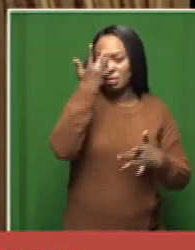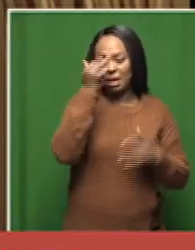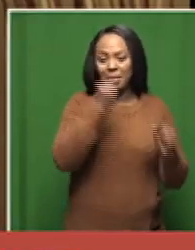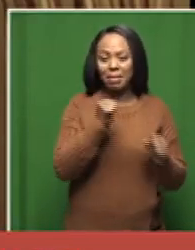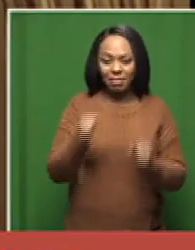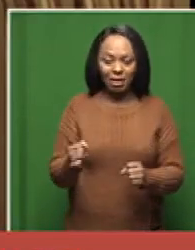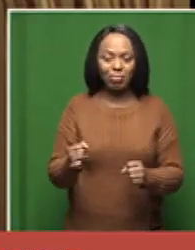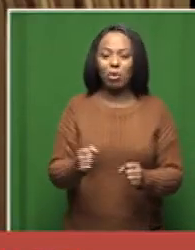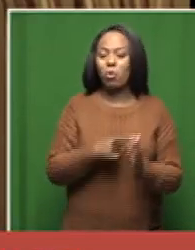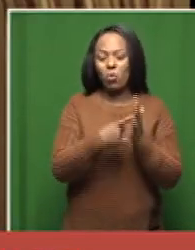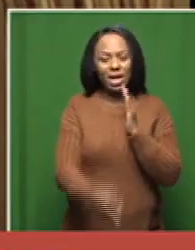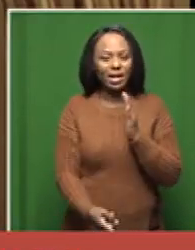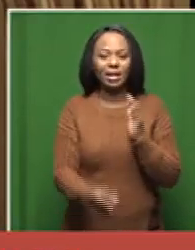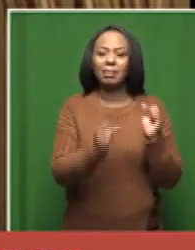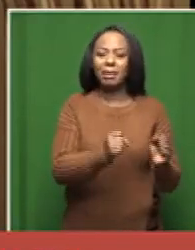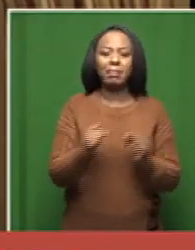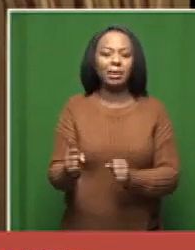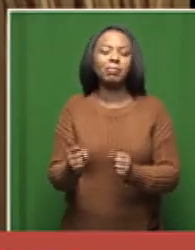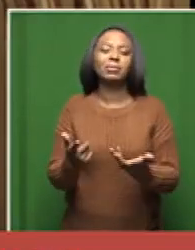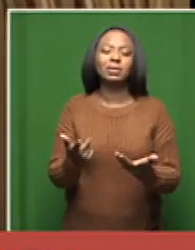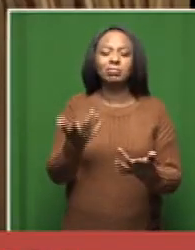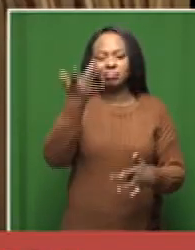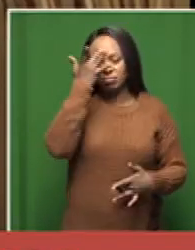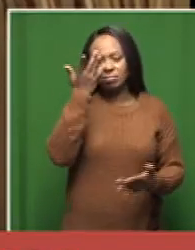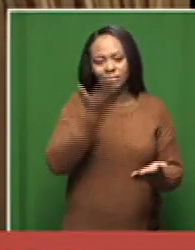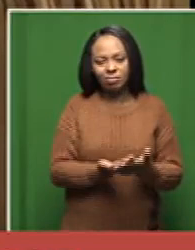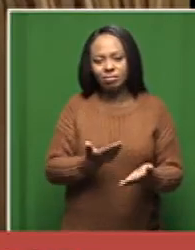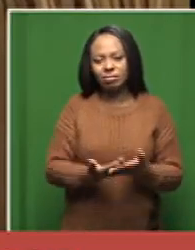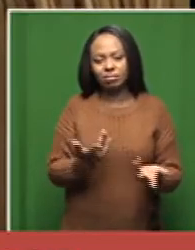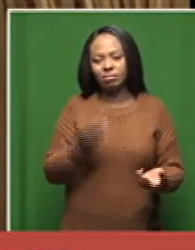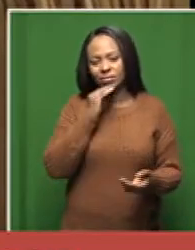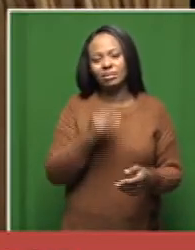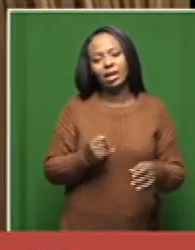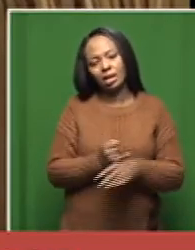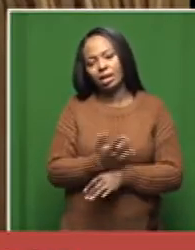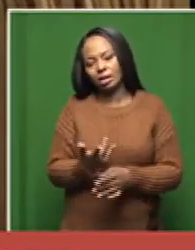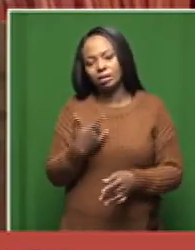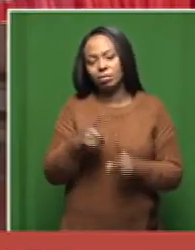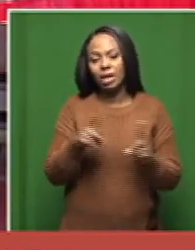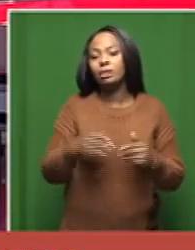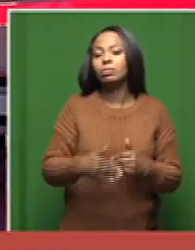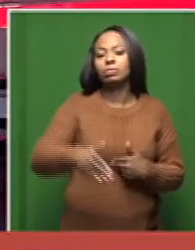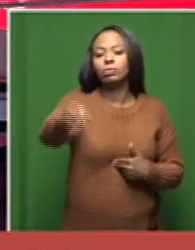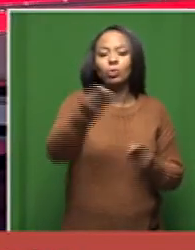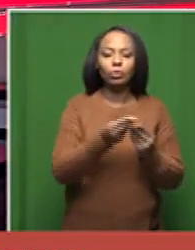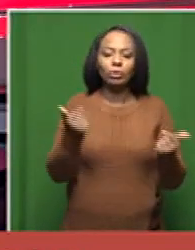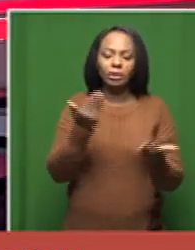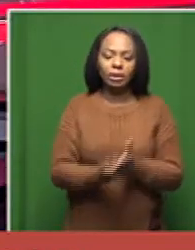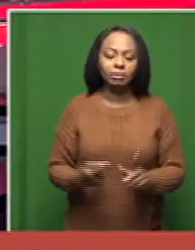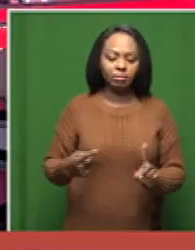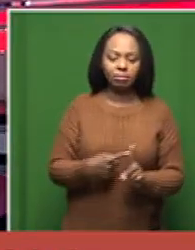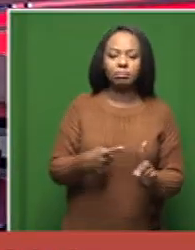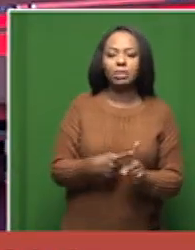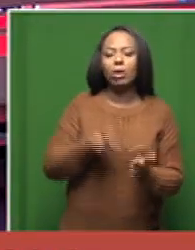days, so it does tend to diminish as we go along. Okay, Makutana is struggling to sleep and